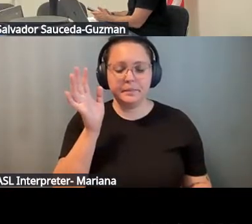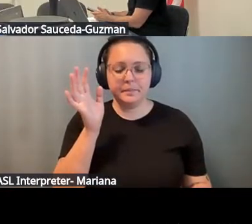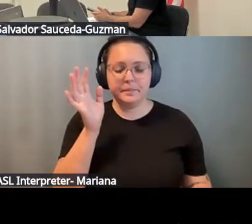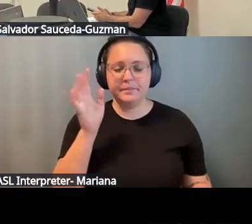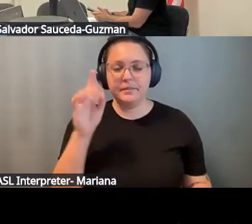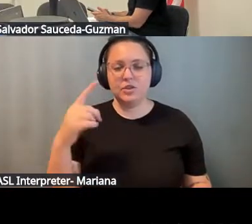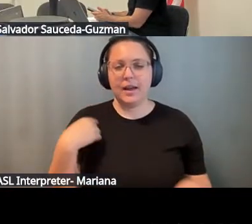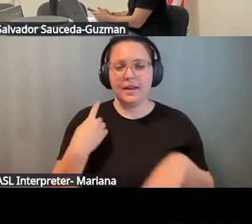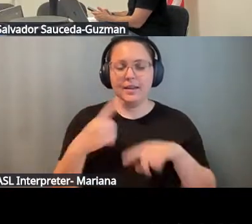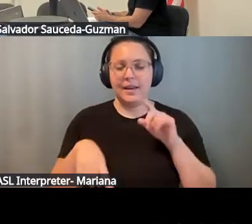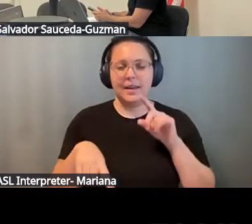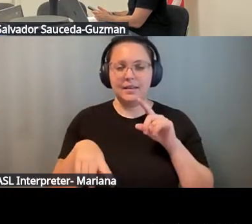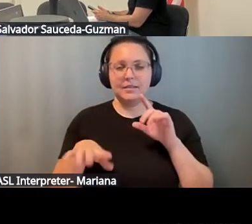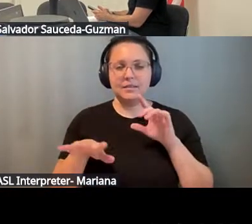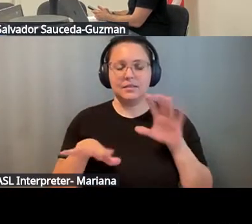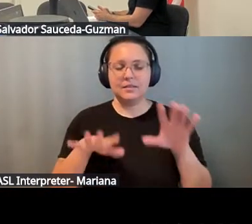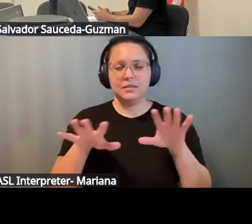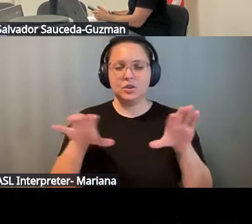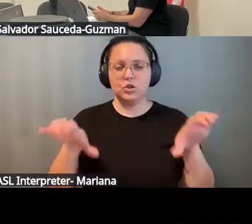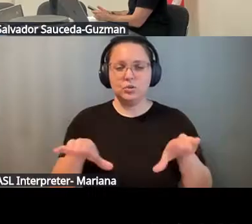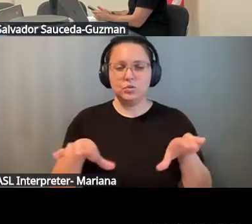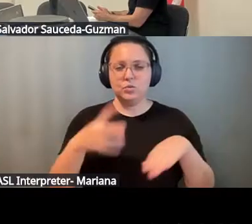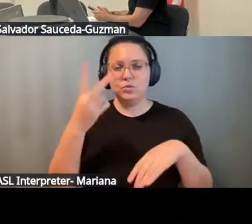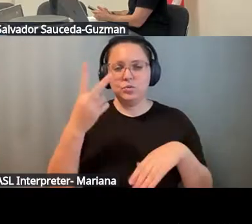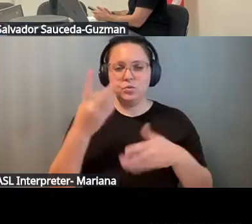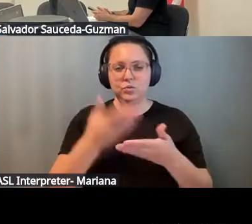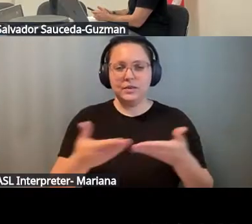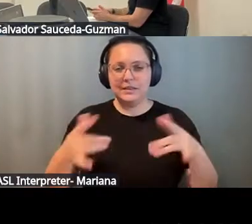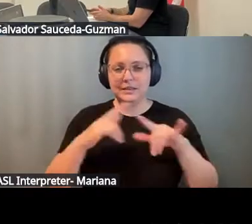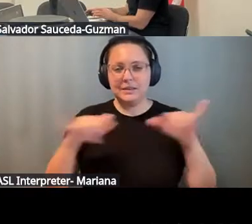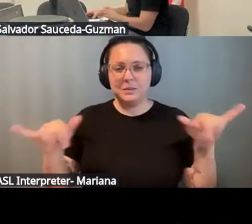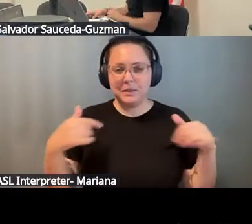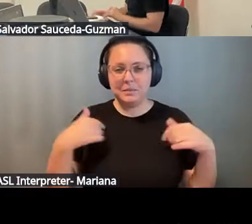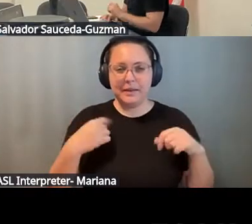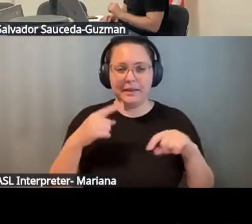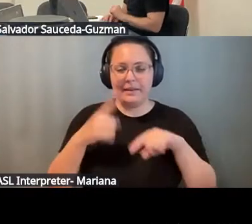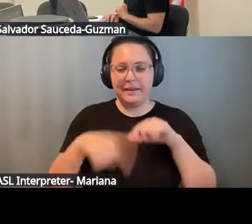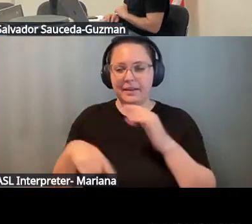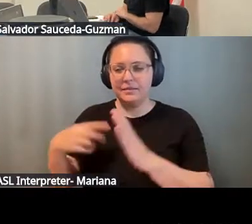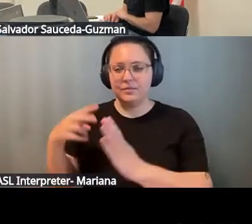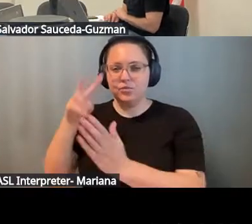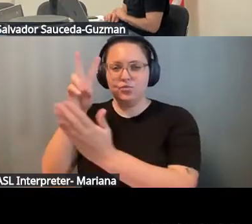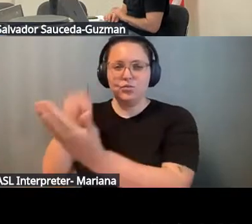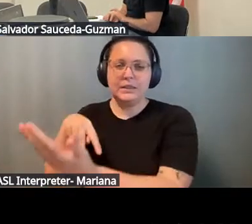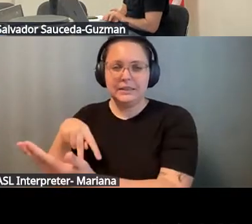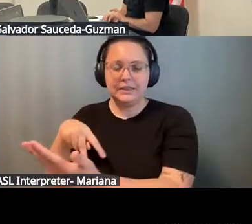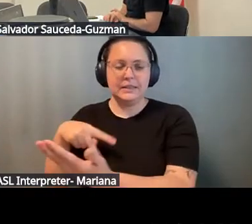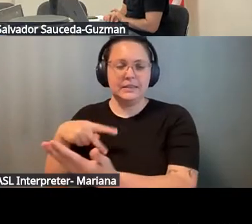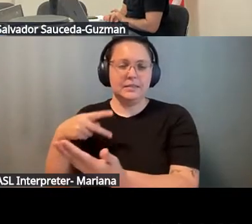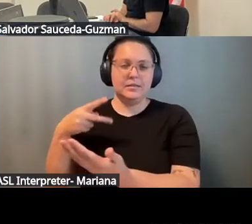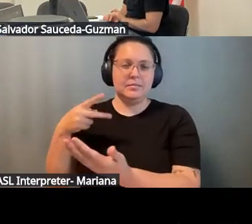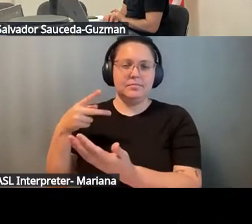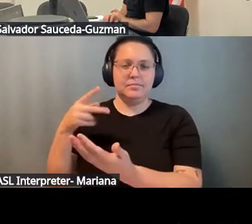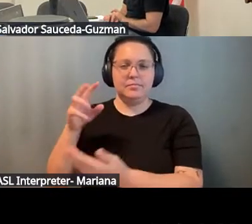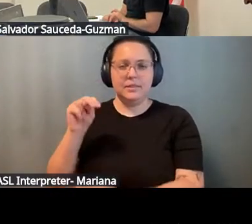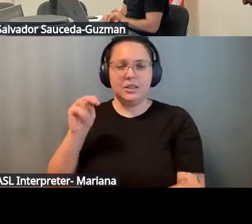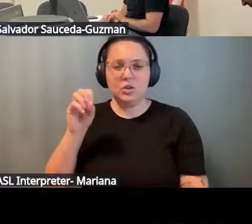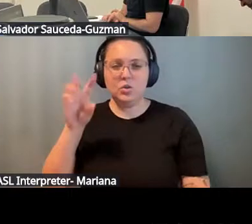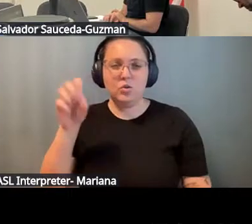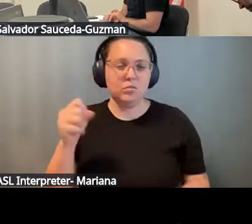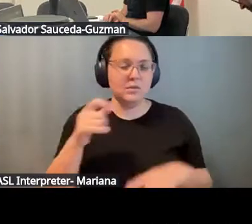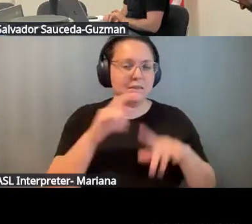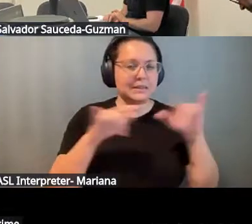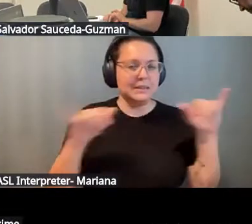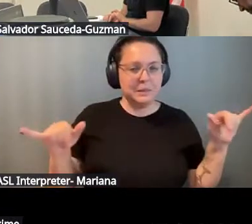I can't do two things at the same. I can't read my notes at the same time